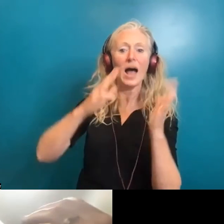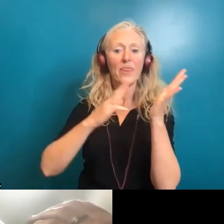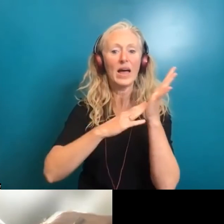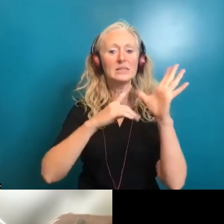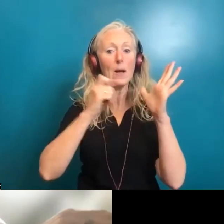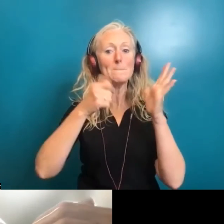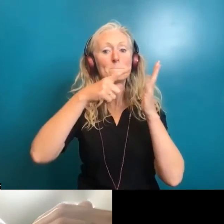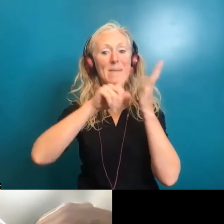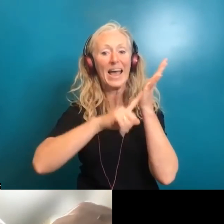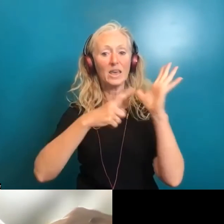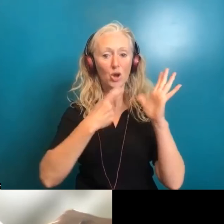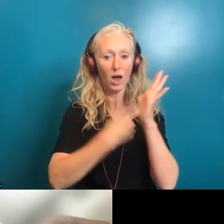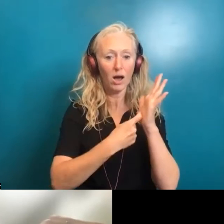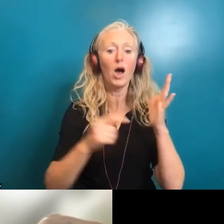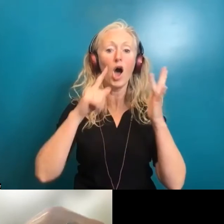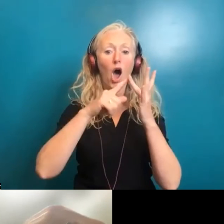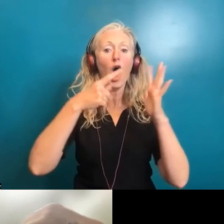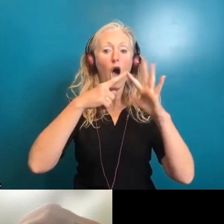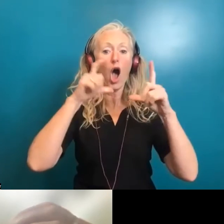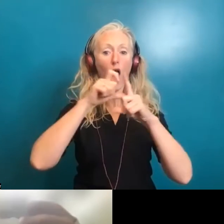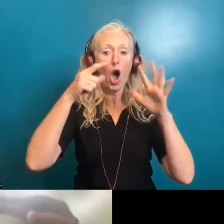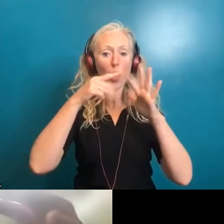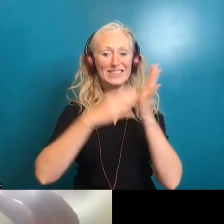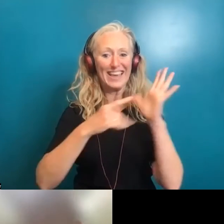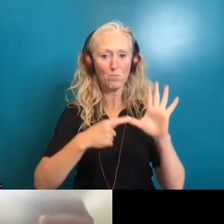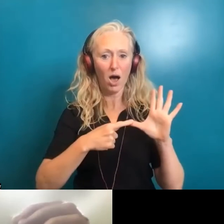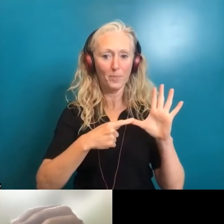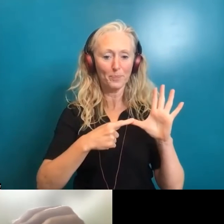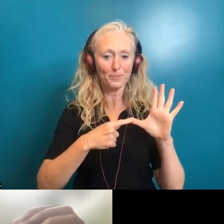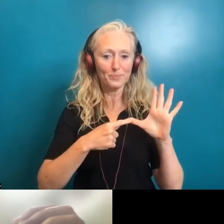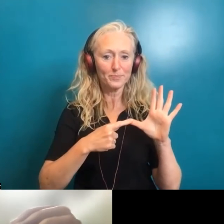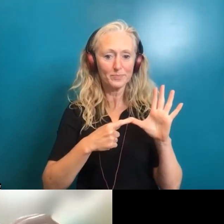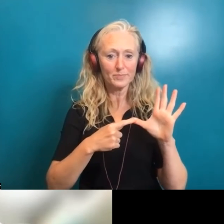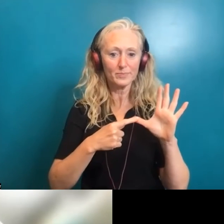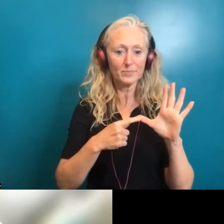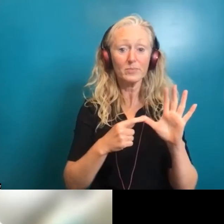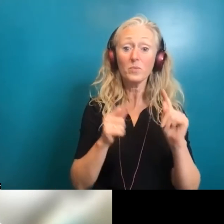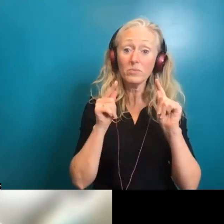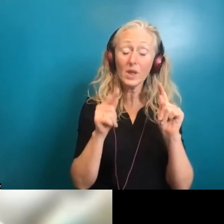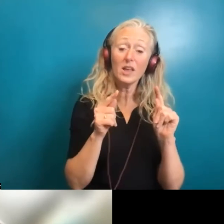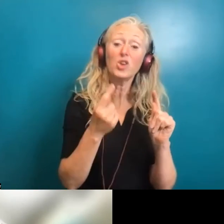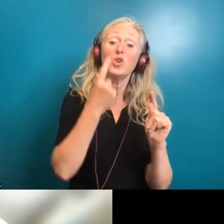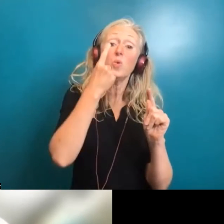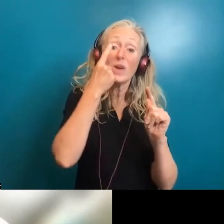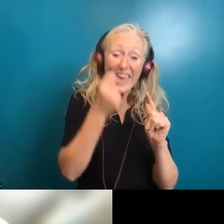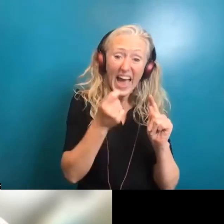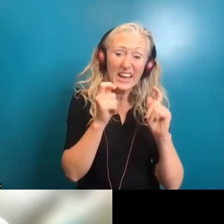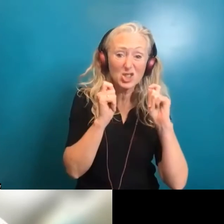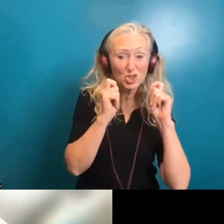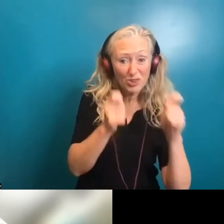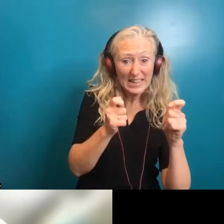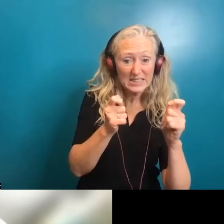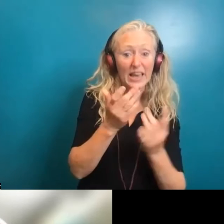for vision starting to decline. And it is, to a certain extent, treatable. I say a certain extent. The drops that we